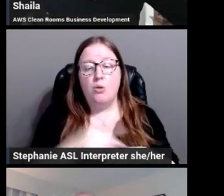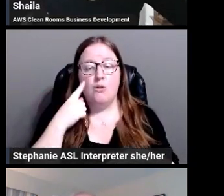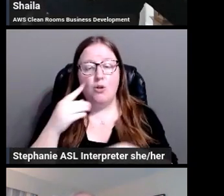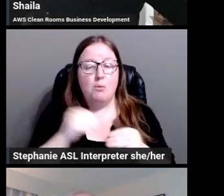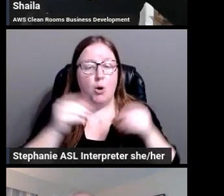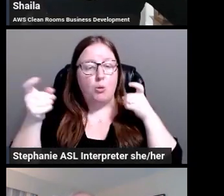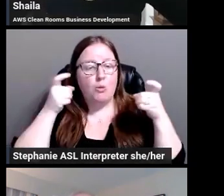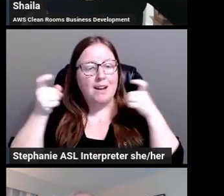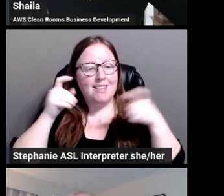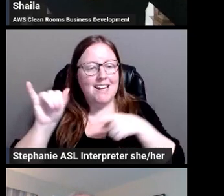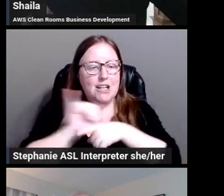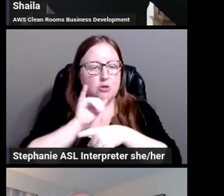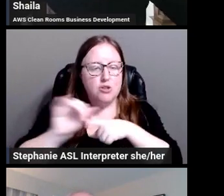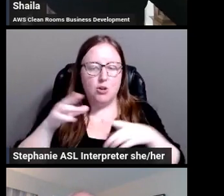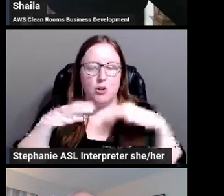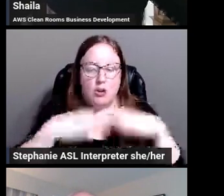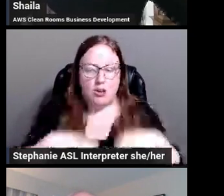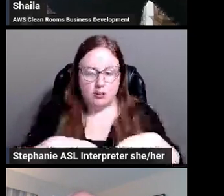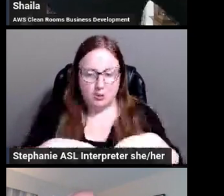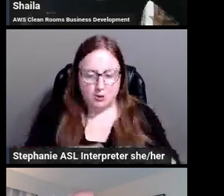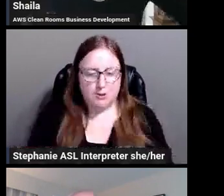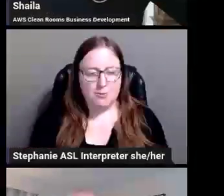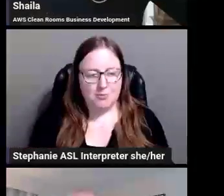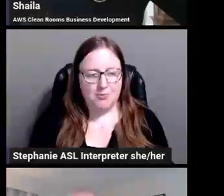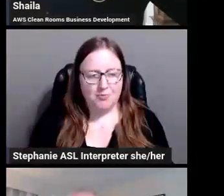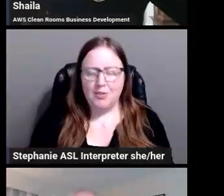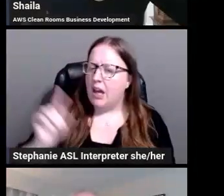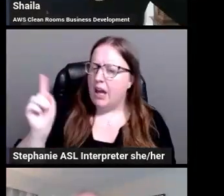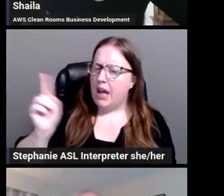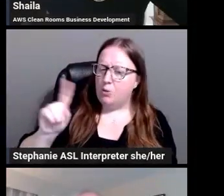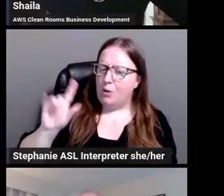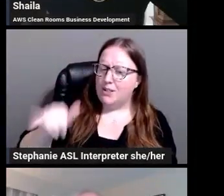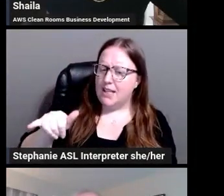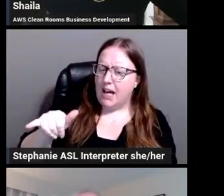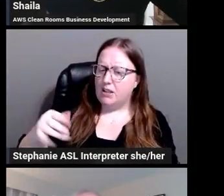regulated industries or customer sets. And where's that key stored?